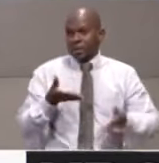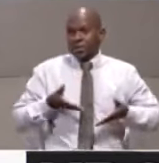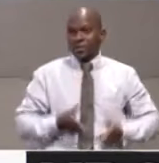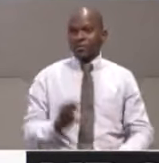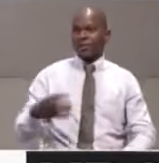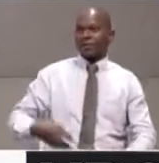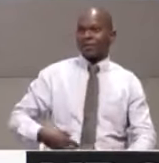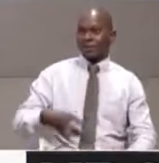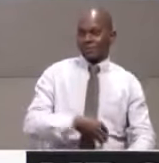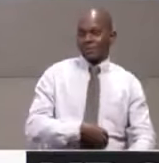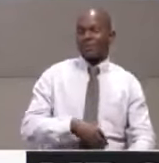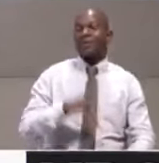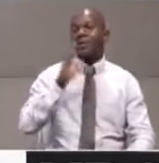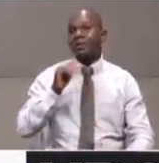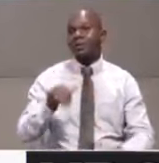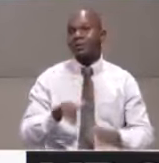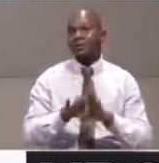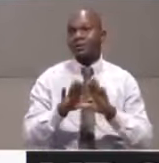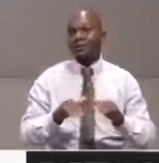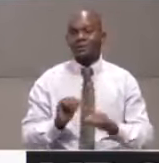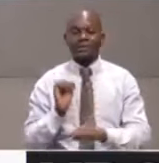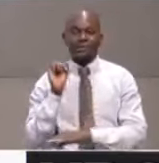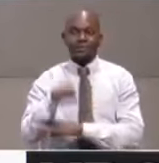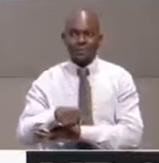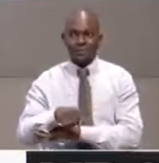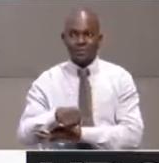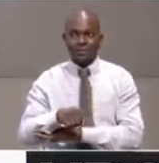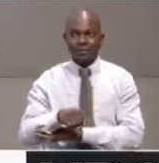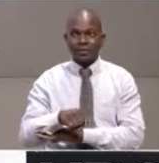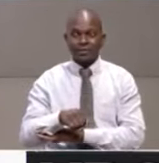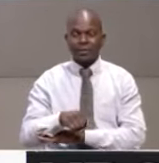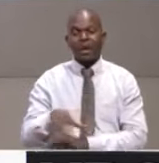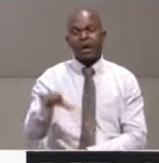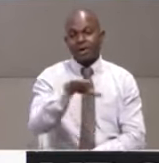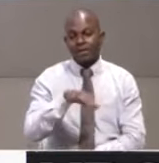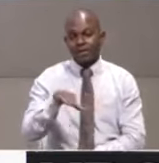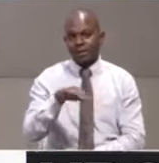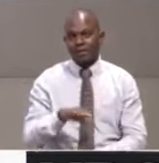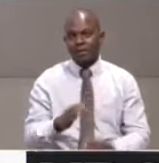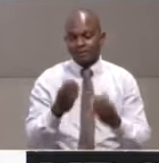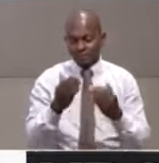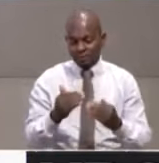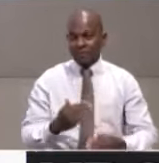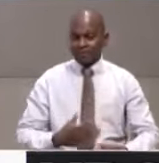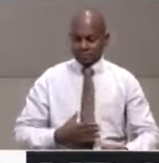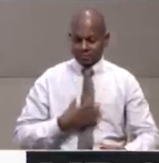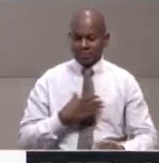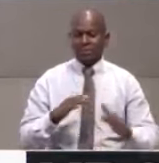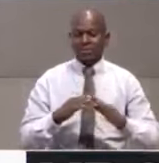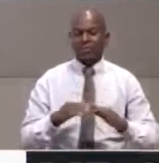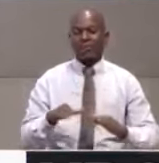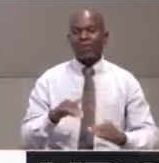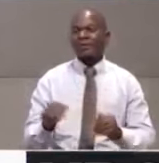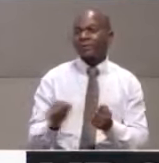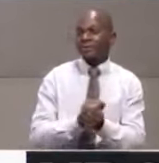twins. The Speaker is also the MP for Bukedea constituency. Now, she visited her home area on Saturday